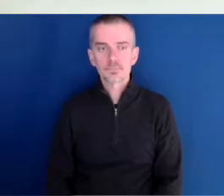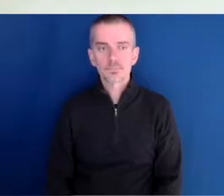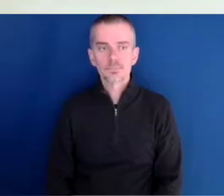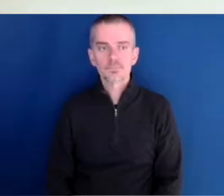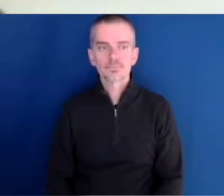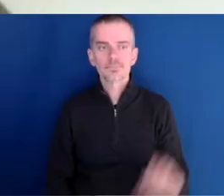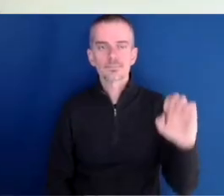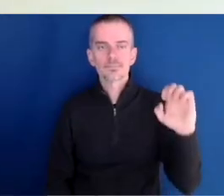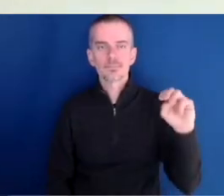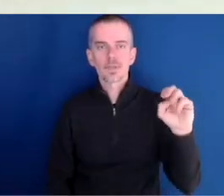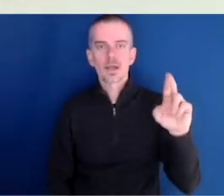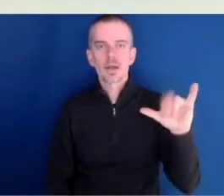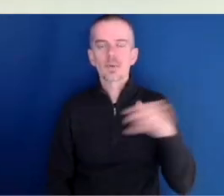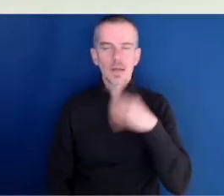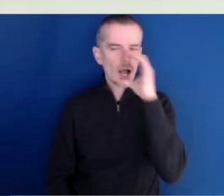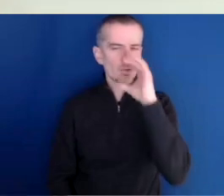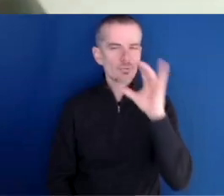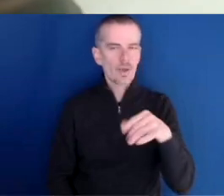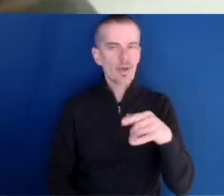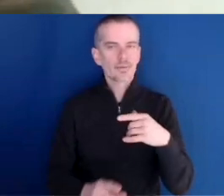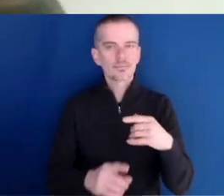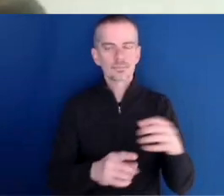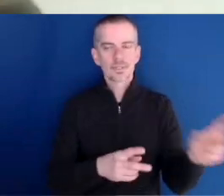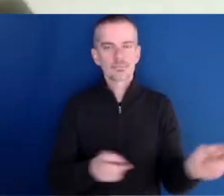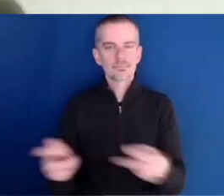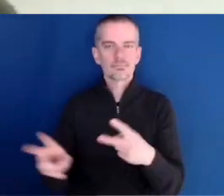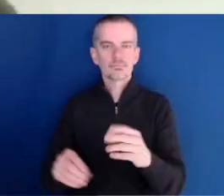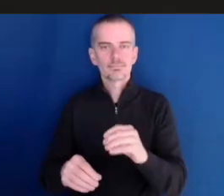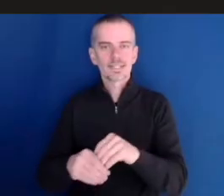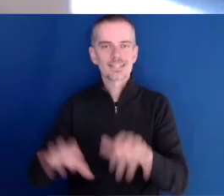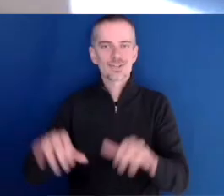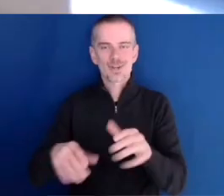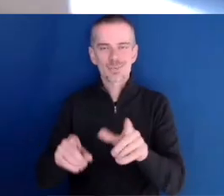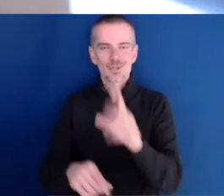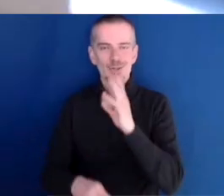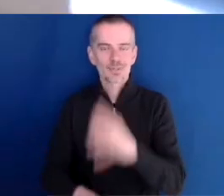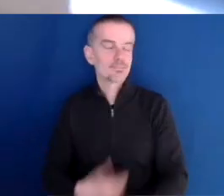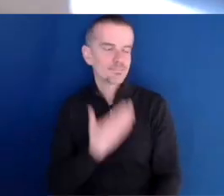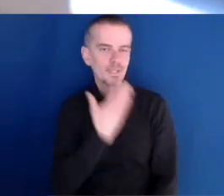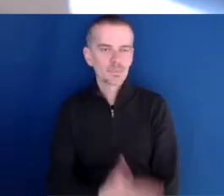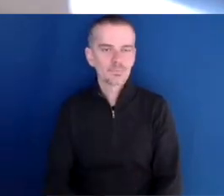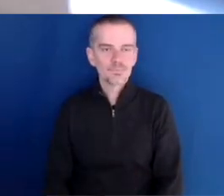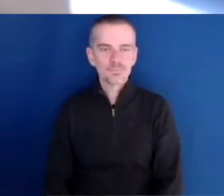Yeah, I'll try to find that and Oh. put it in the chat box while you all are talking. Thank you.